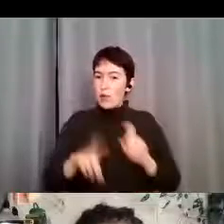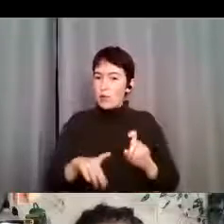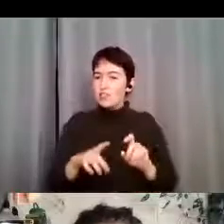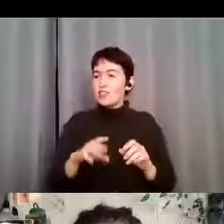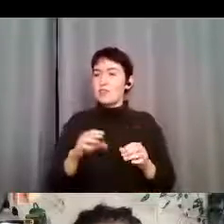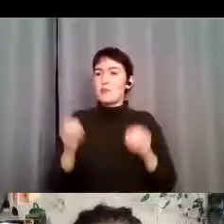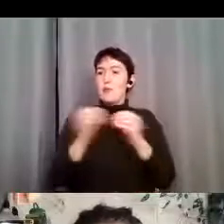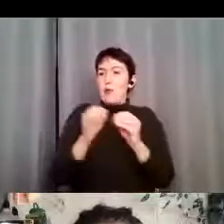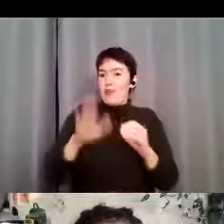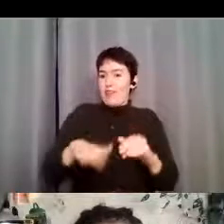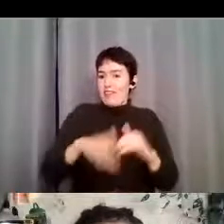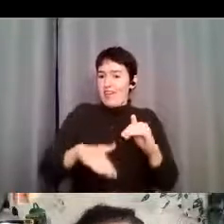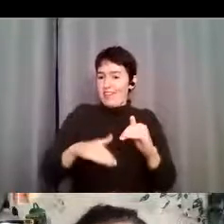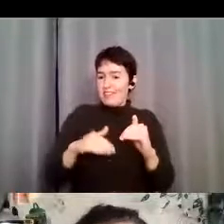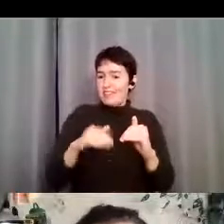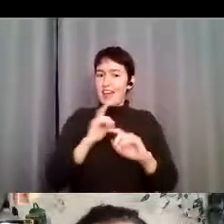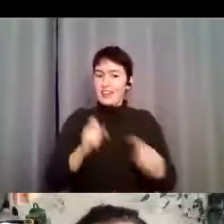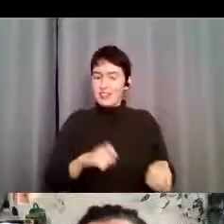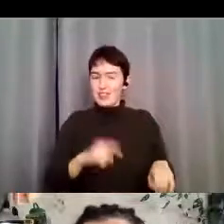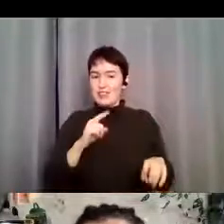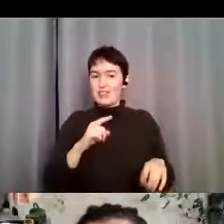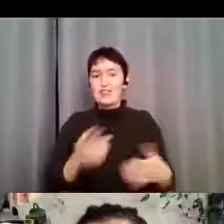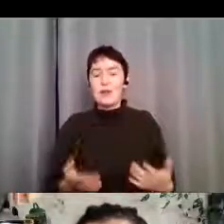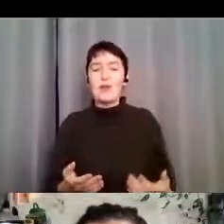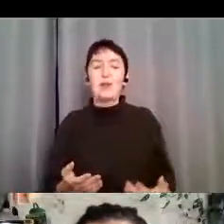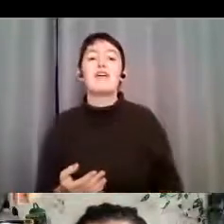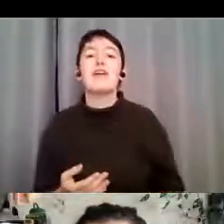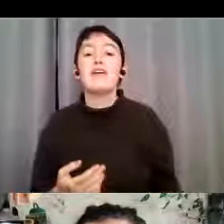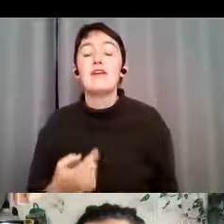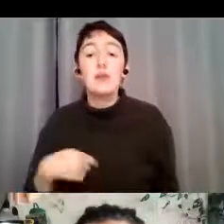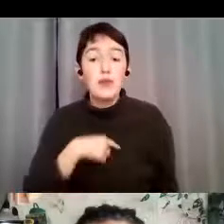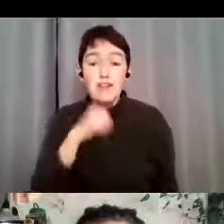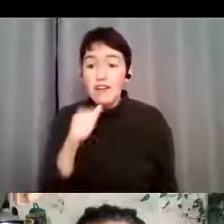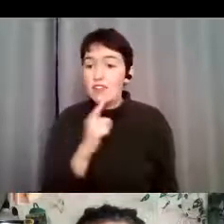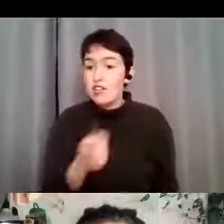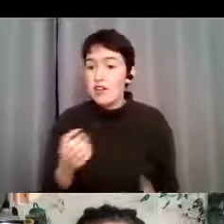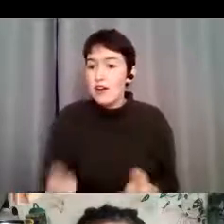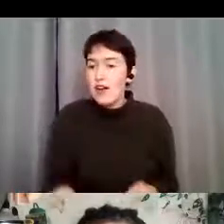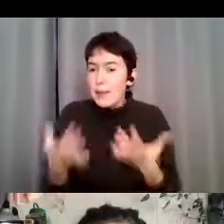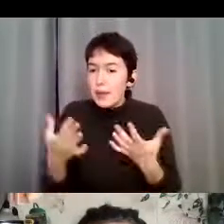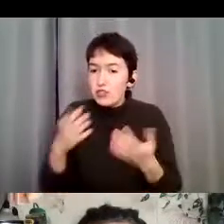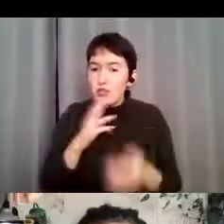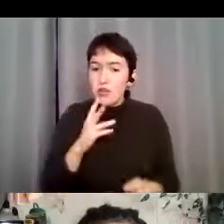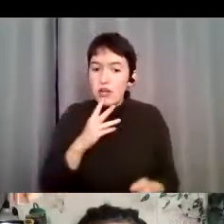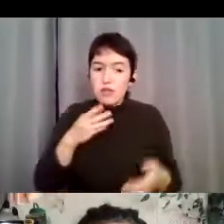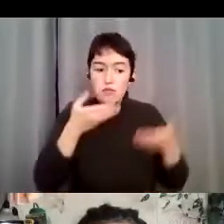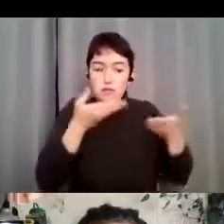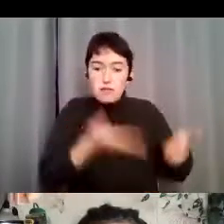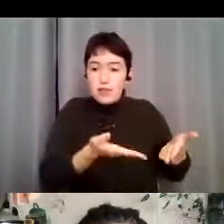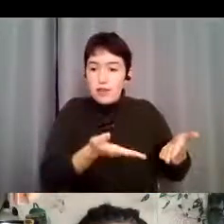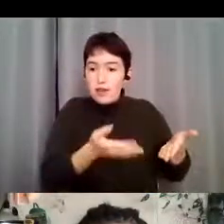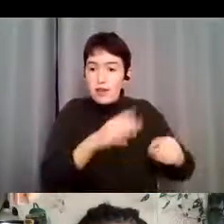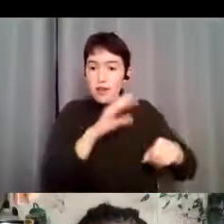to. We're not quite sure how much water there is on the moon, but we know there's some. We're not sure what else might be